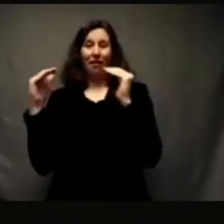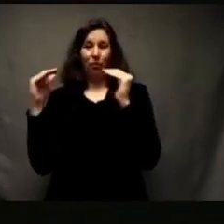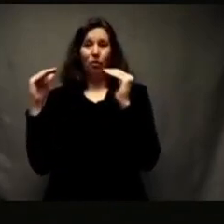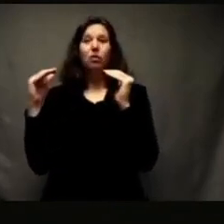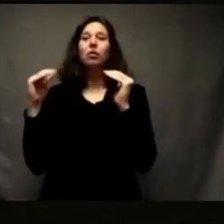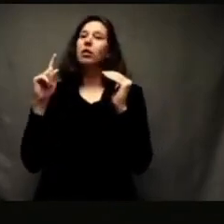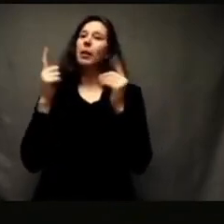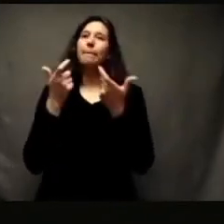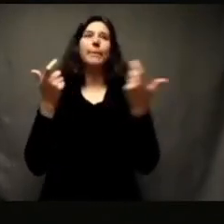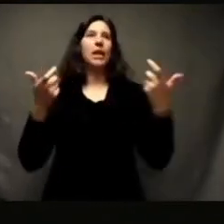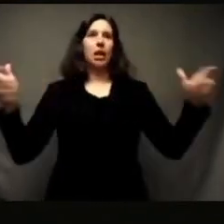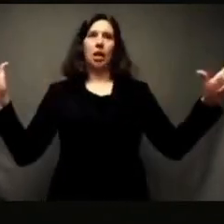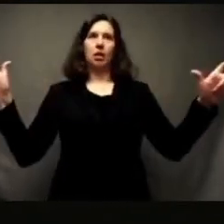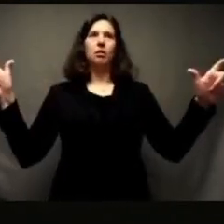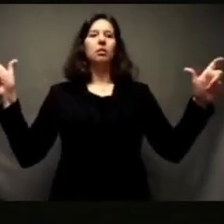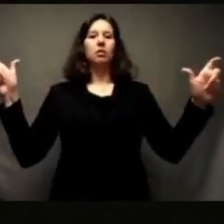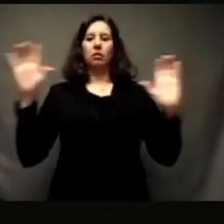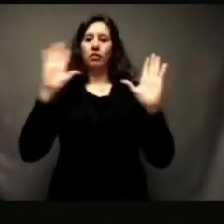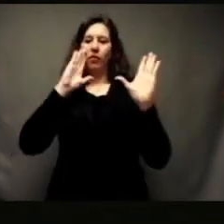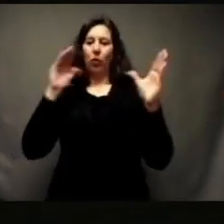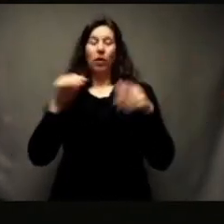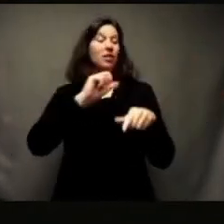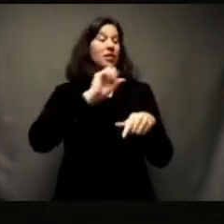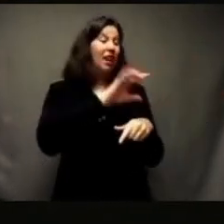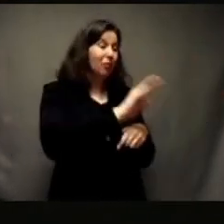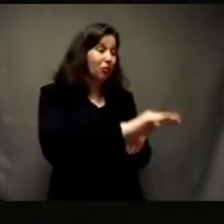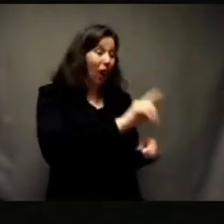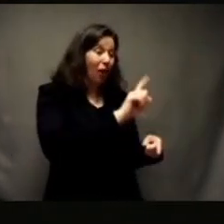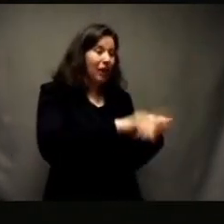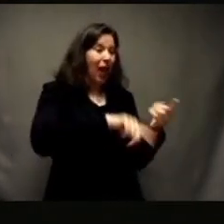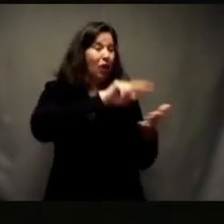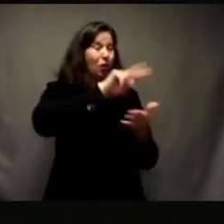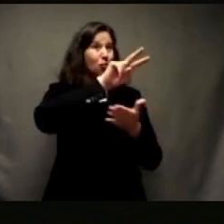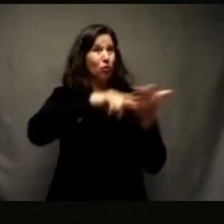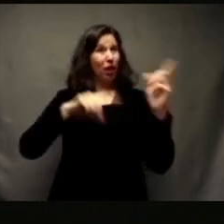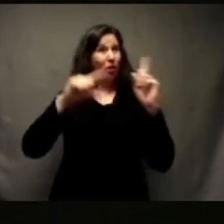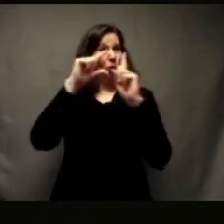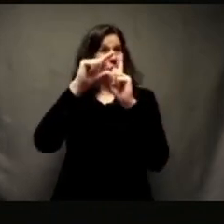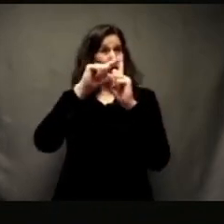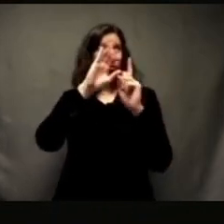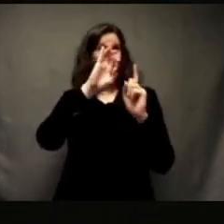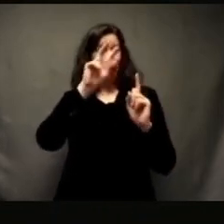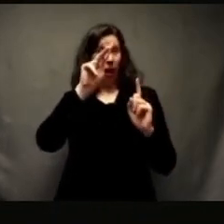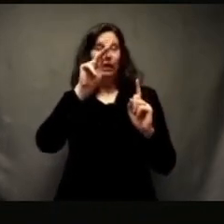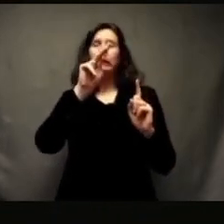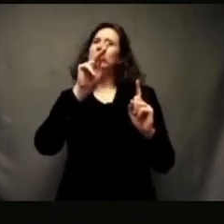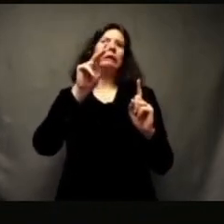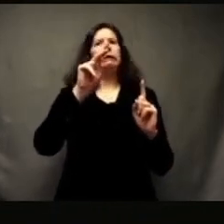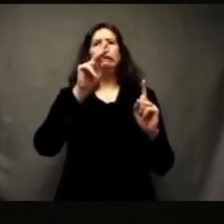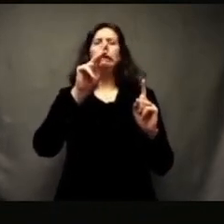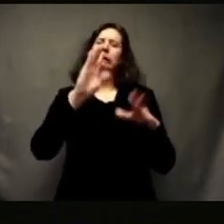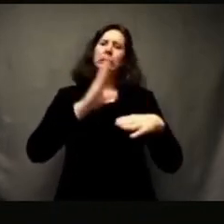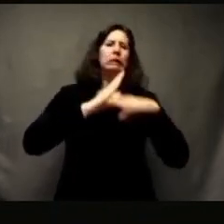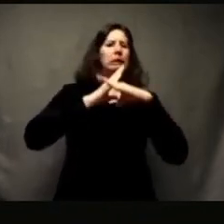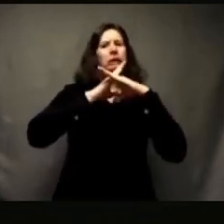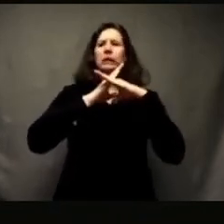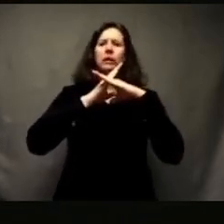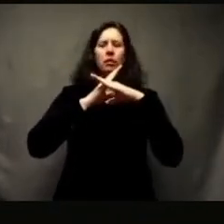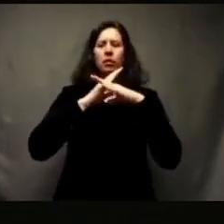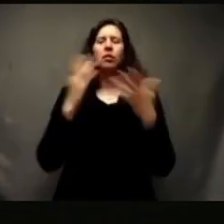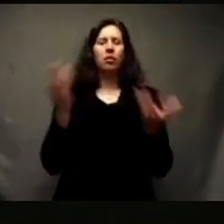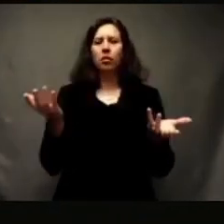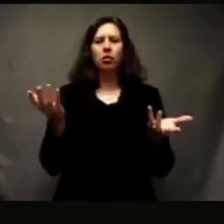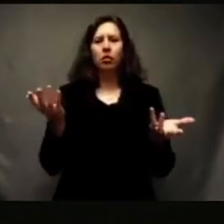the biggest one because if the child can't read the words on the Scratch blocks, that's a pretty big hindrance into being able to